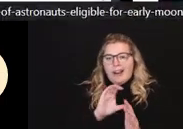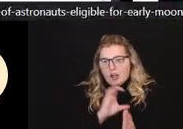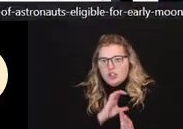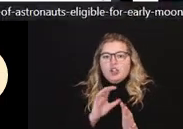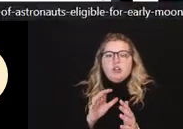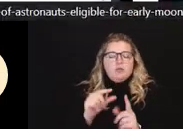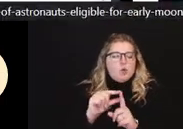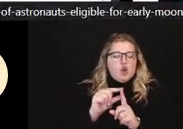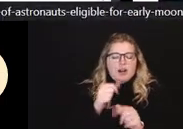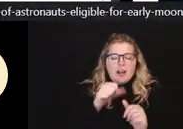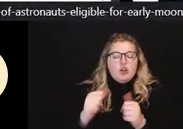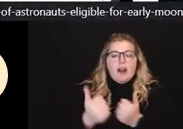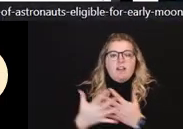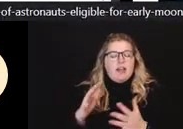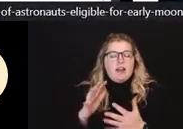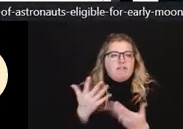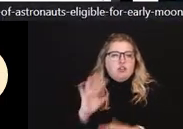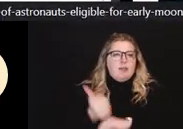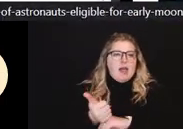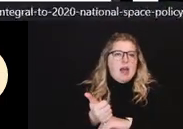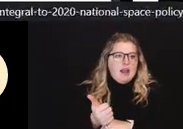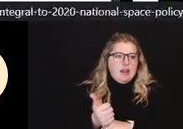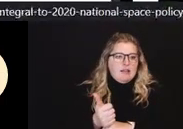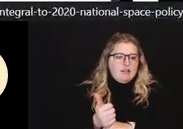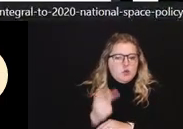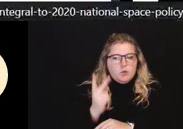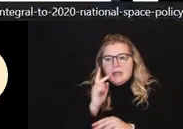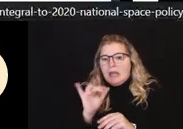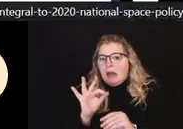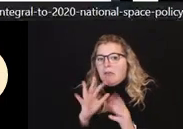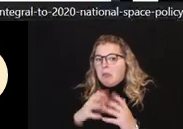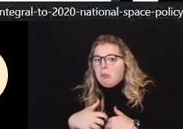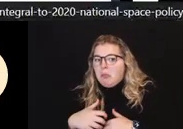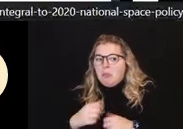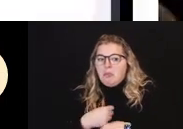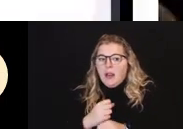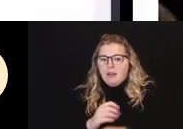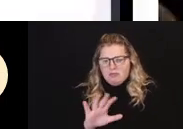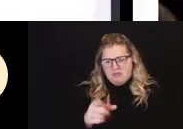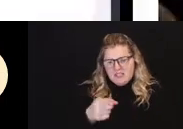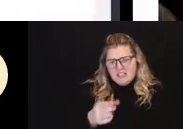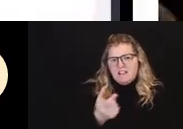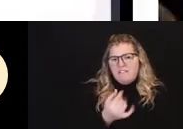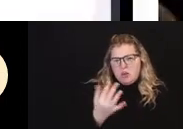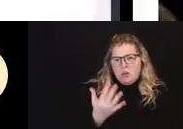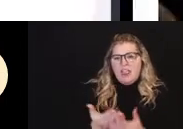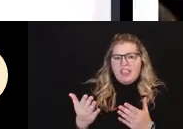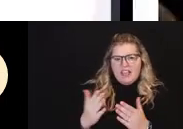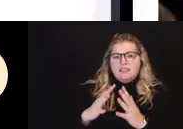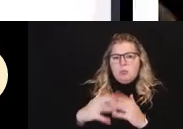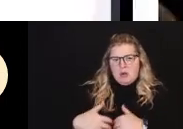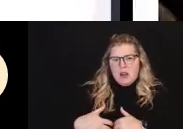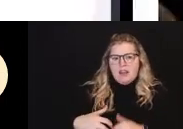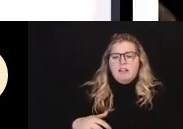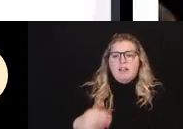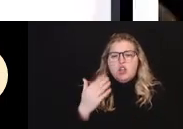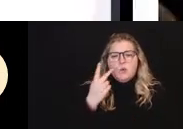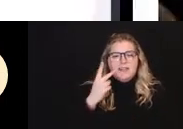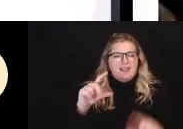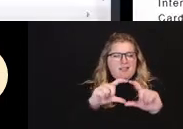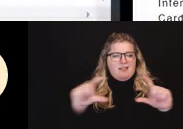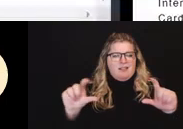at the maximum level to see if anything breaks. In this case, a couple things do break. One, this bar, the main